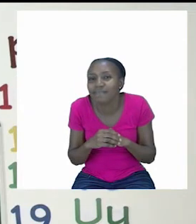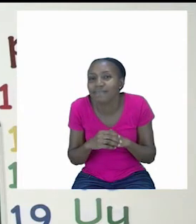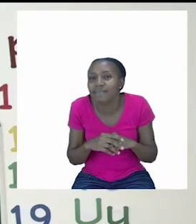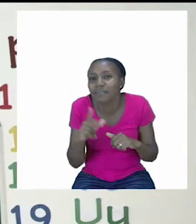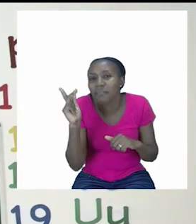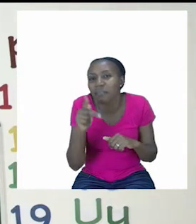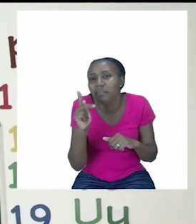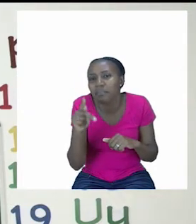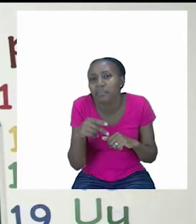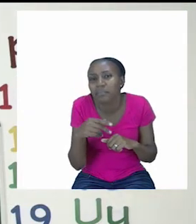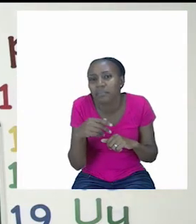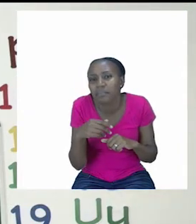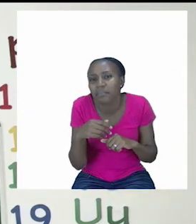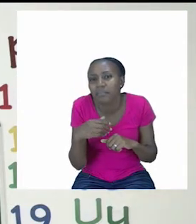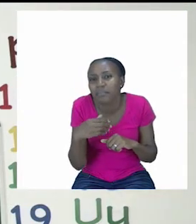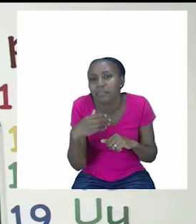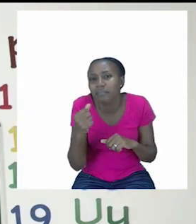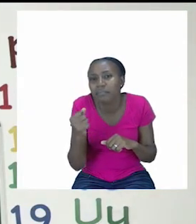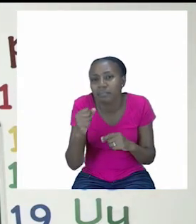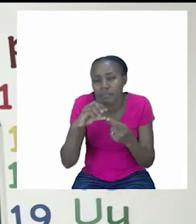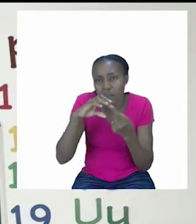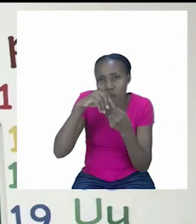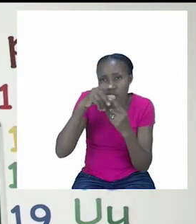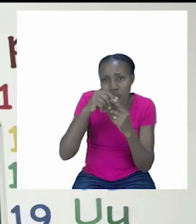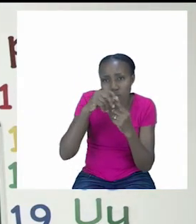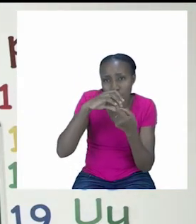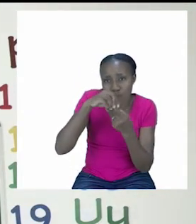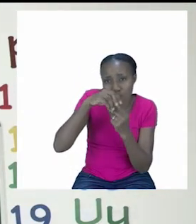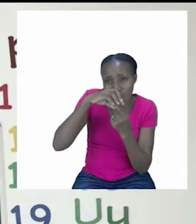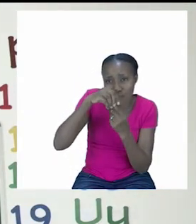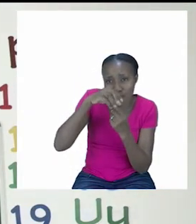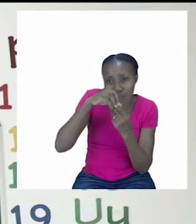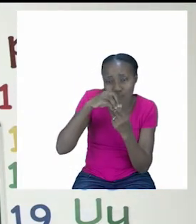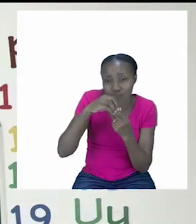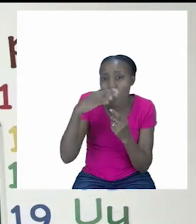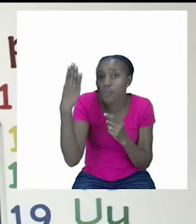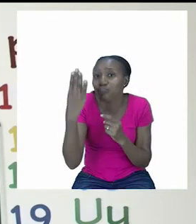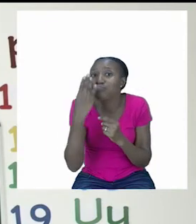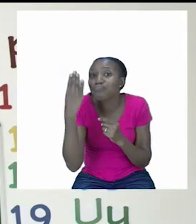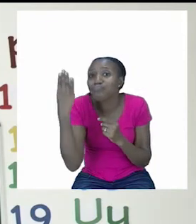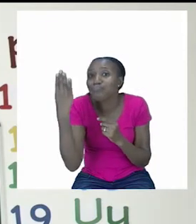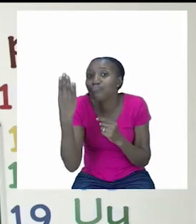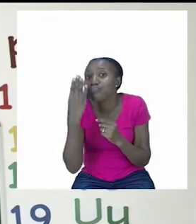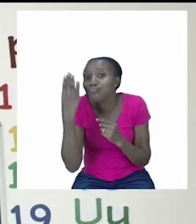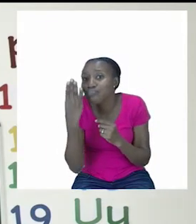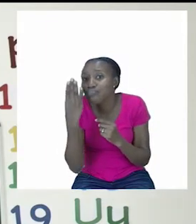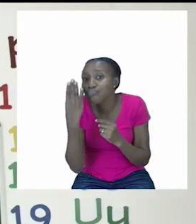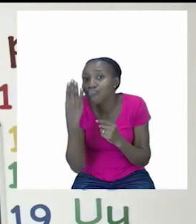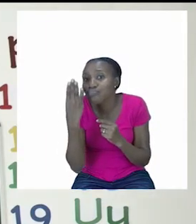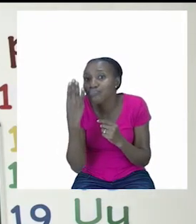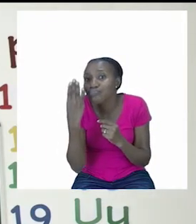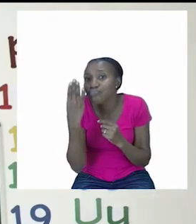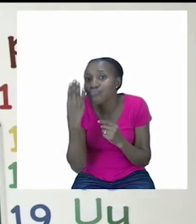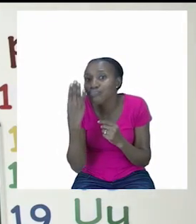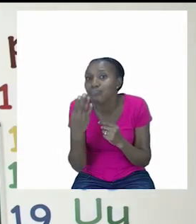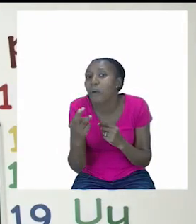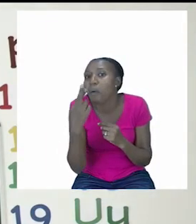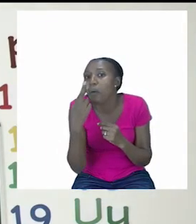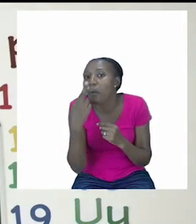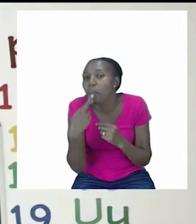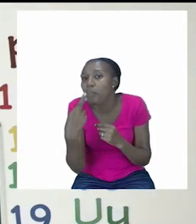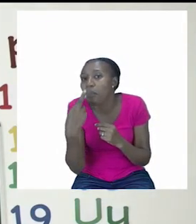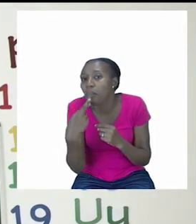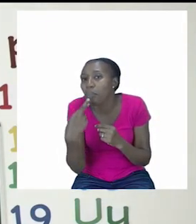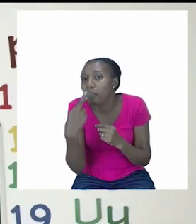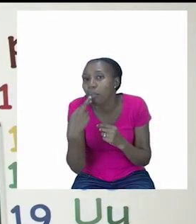have bottle tops. My blue bottle top is in a circle. So is